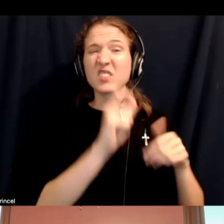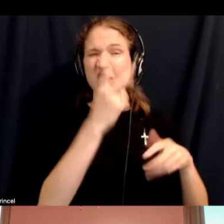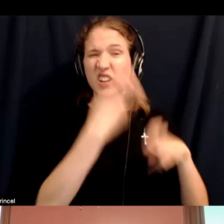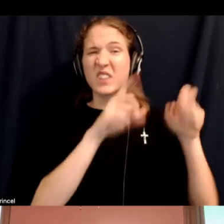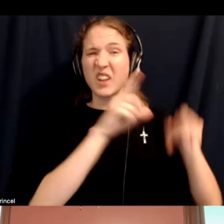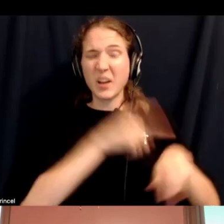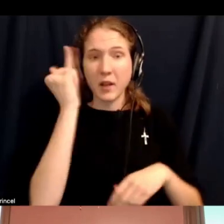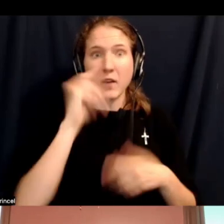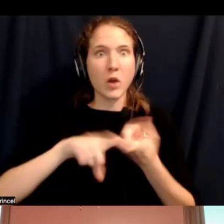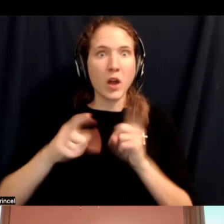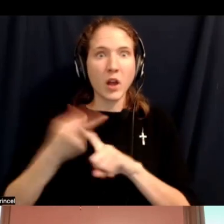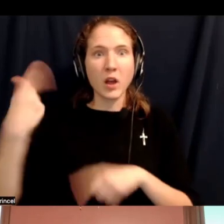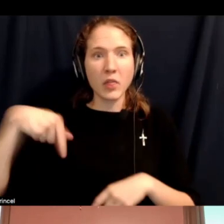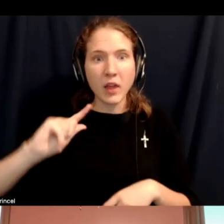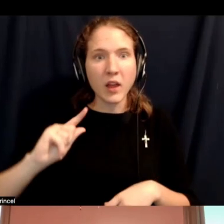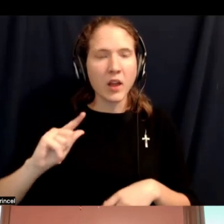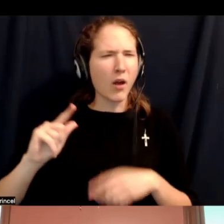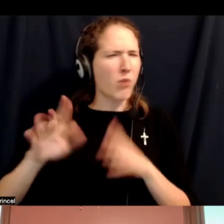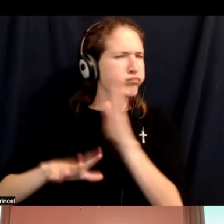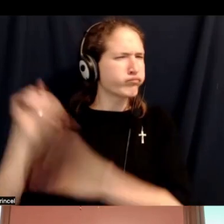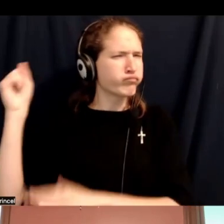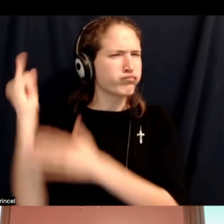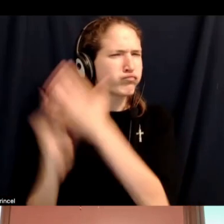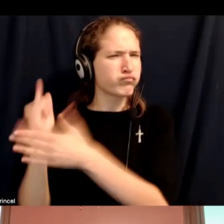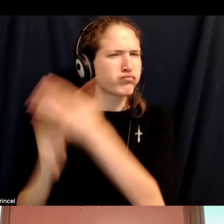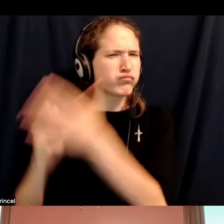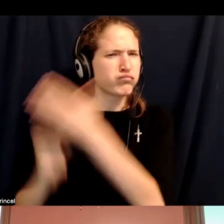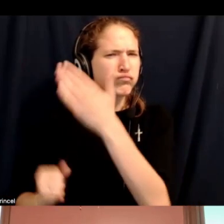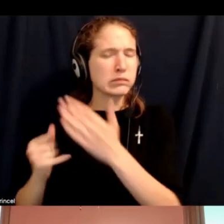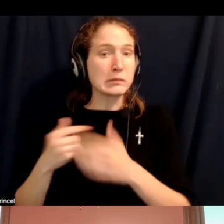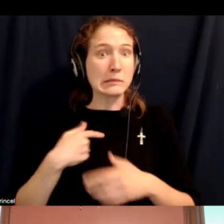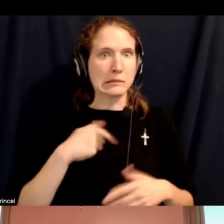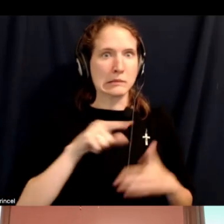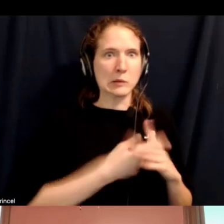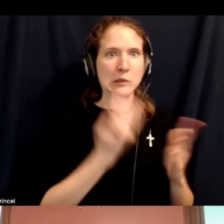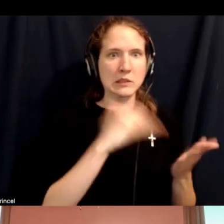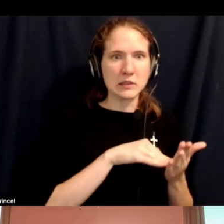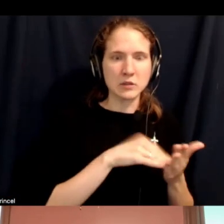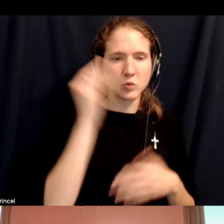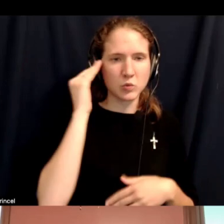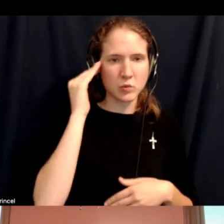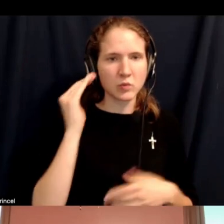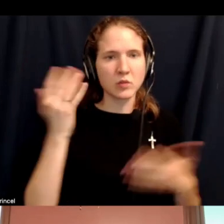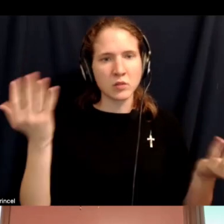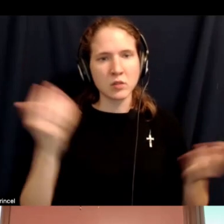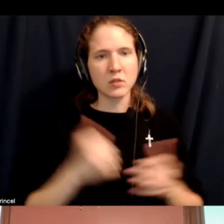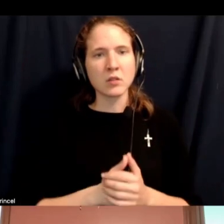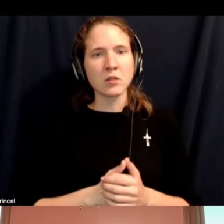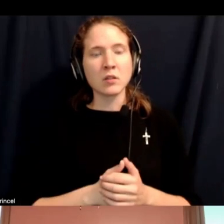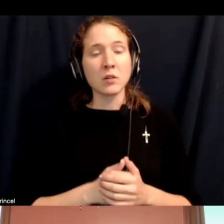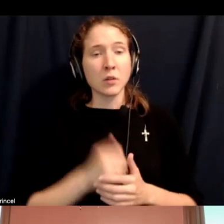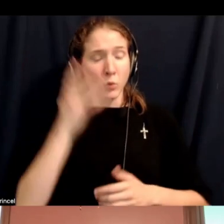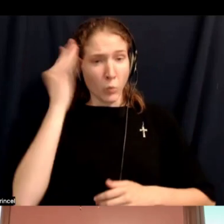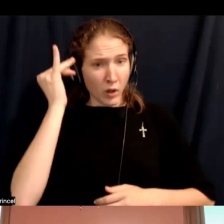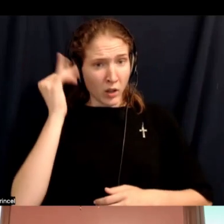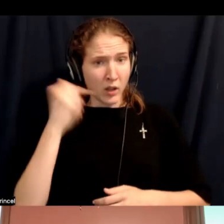all my friends were sort of rocketing ahead in their professions, and I was kind of starting over. I mean, and why I didn't